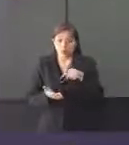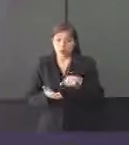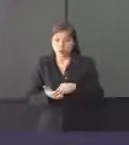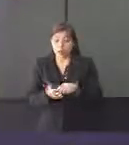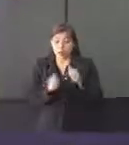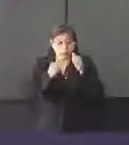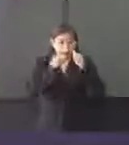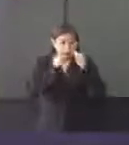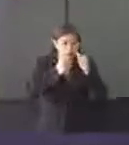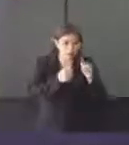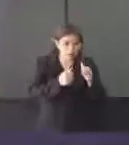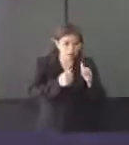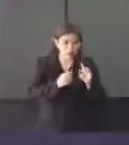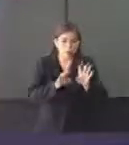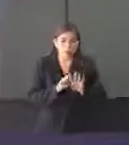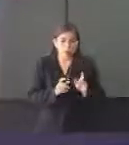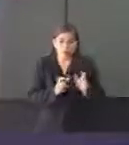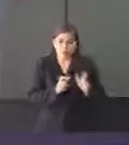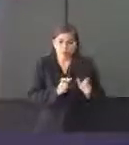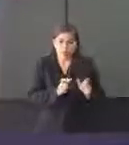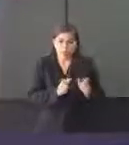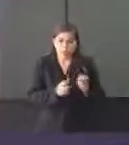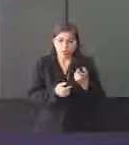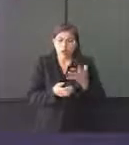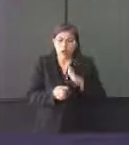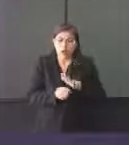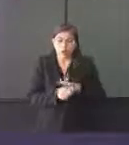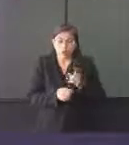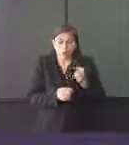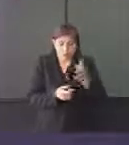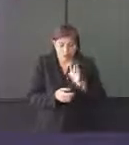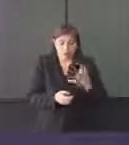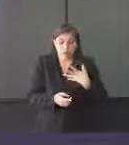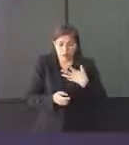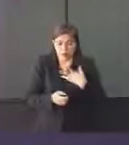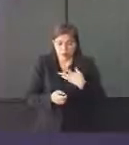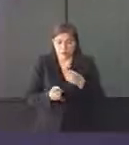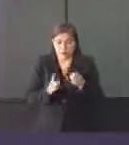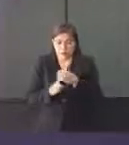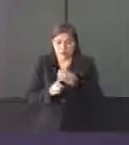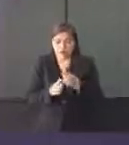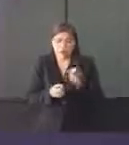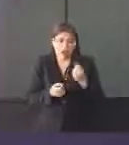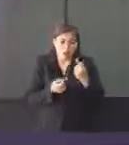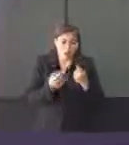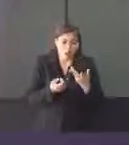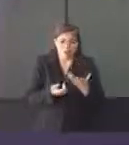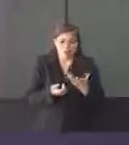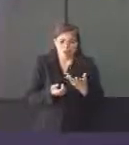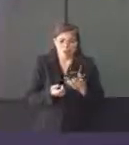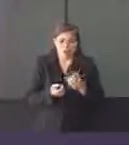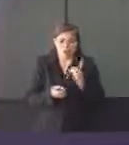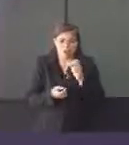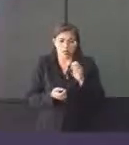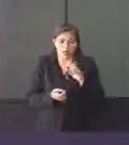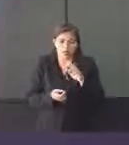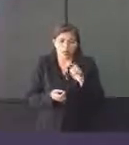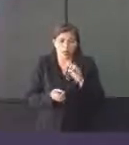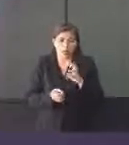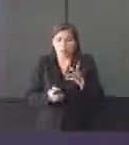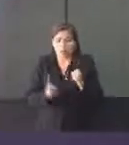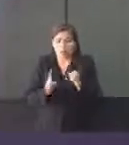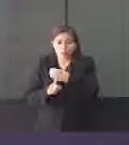first spaces of attention and contention, and those who are victims of a crime. It can